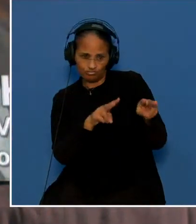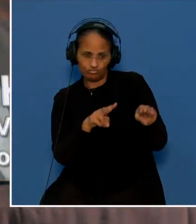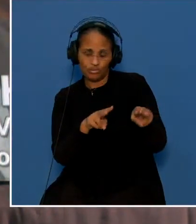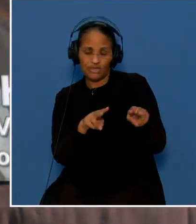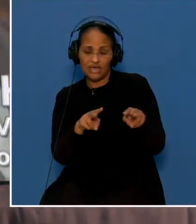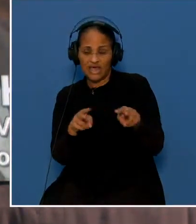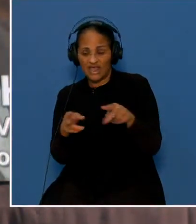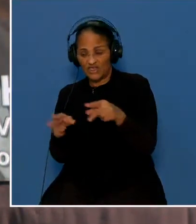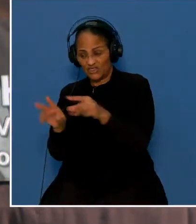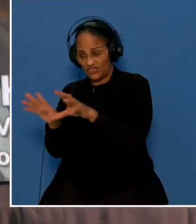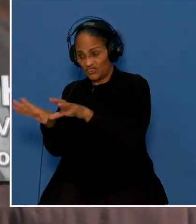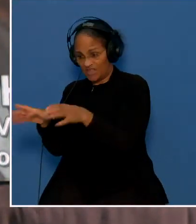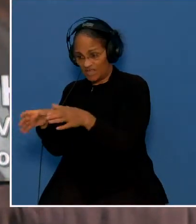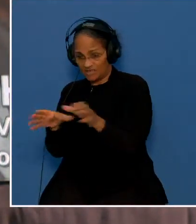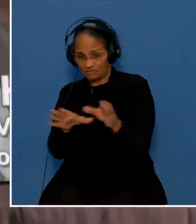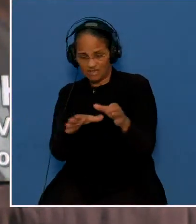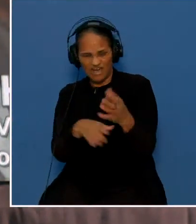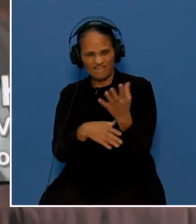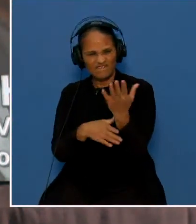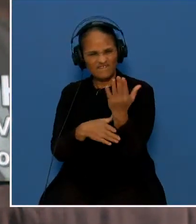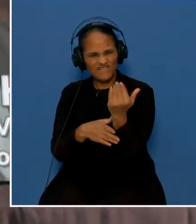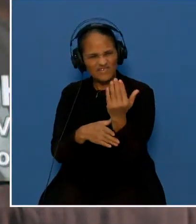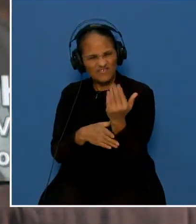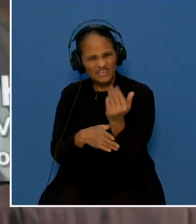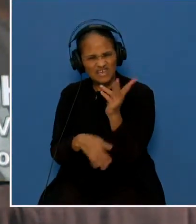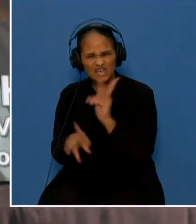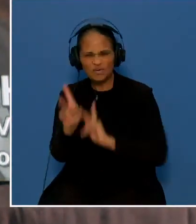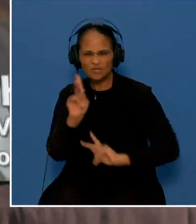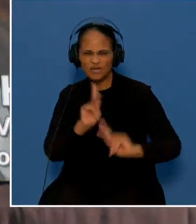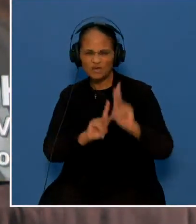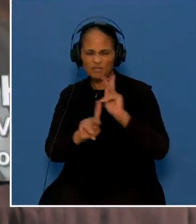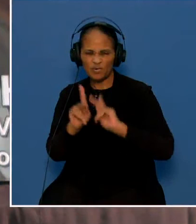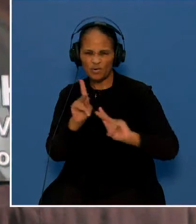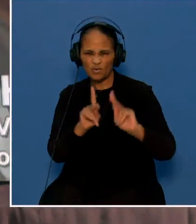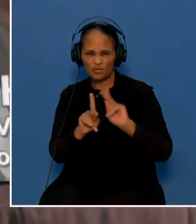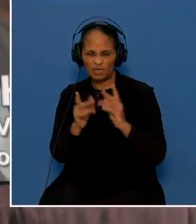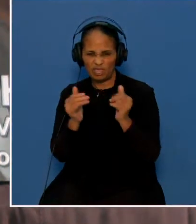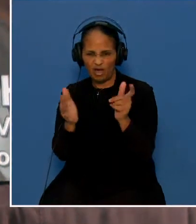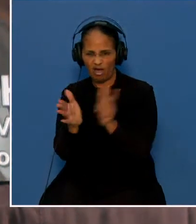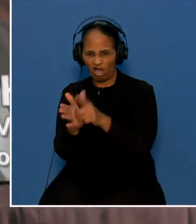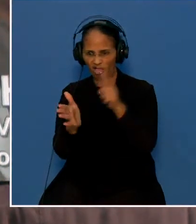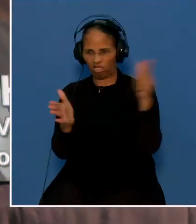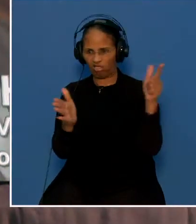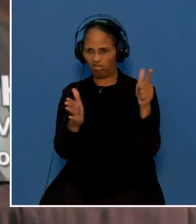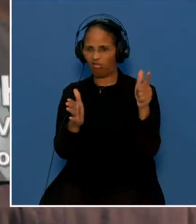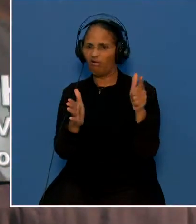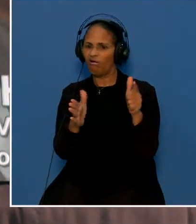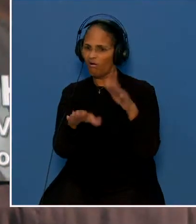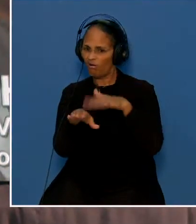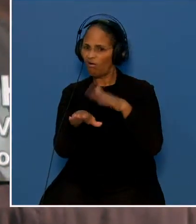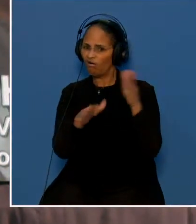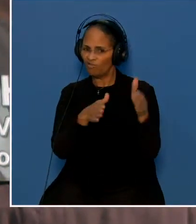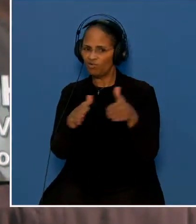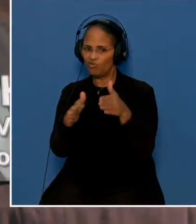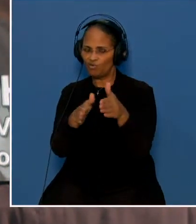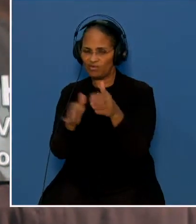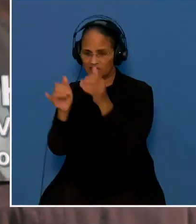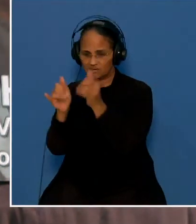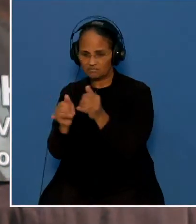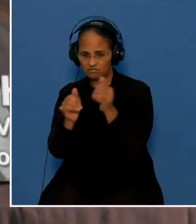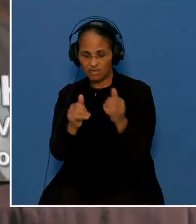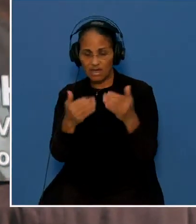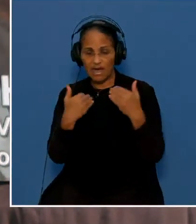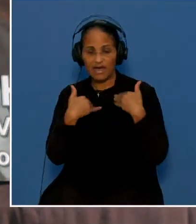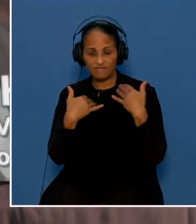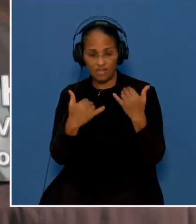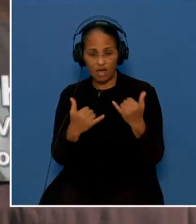These checks resulted in 15 persons being found in breach of the curfew. These individuals have